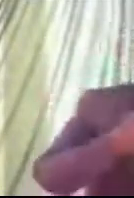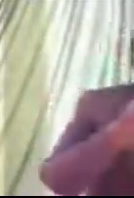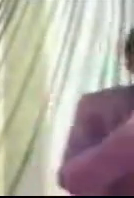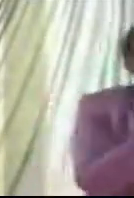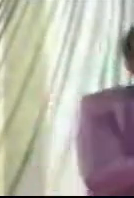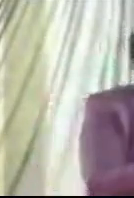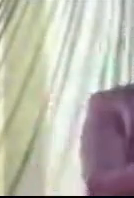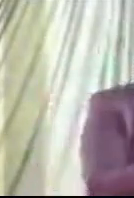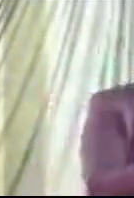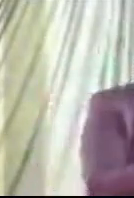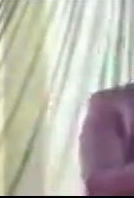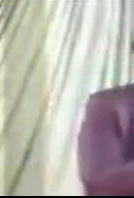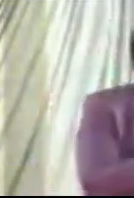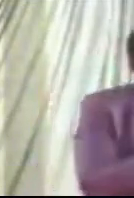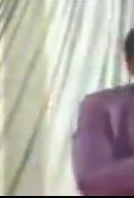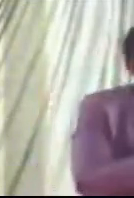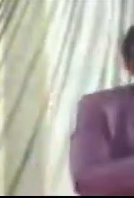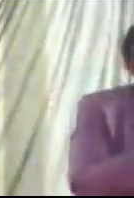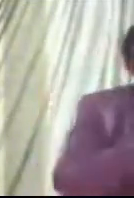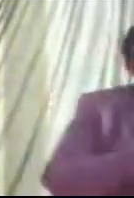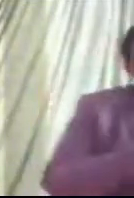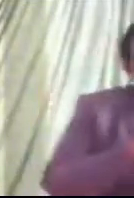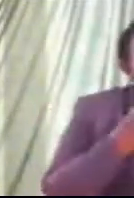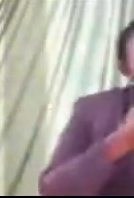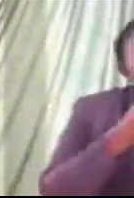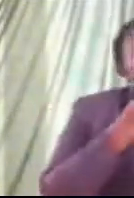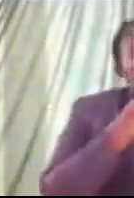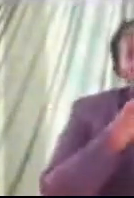chambers. Am I correct?